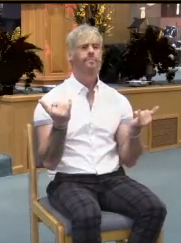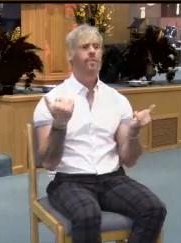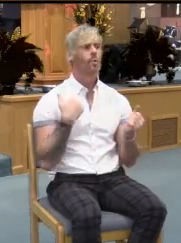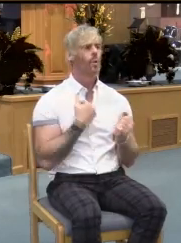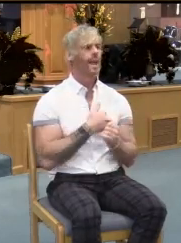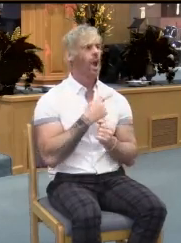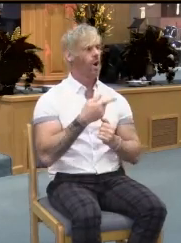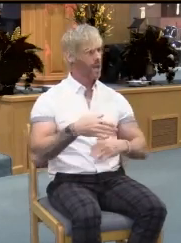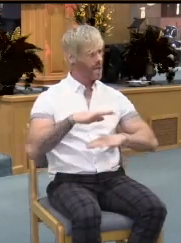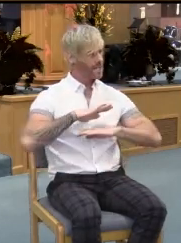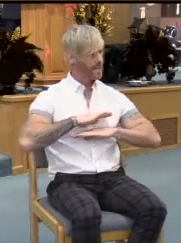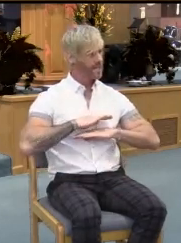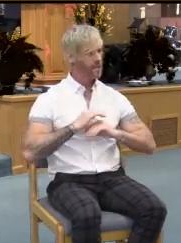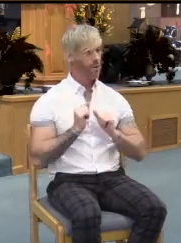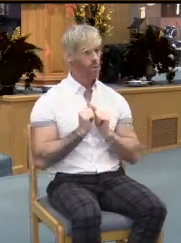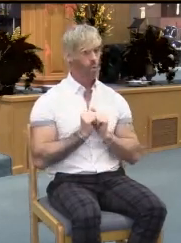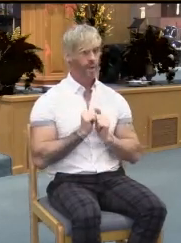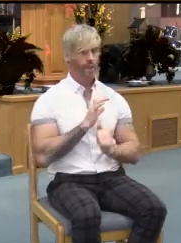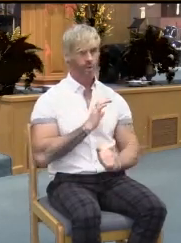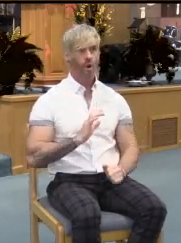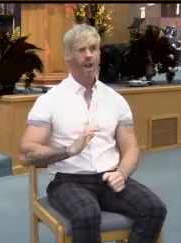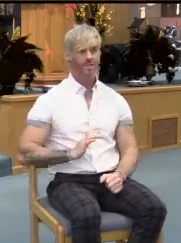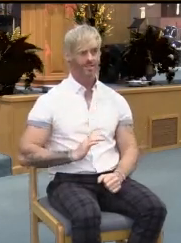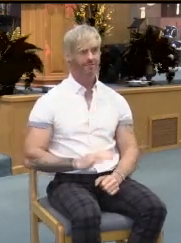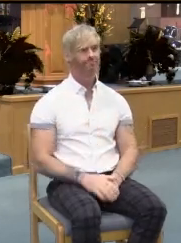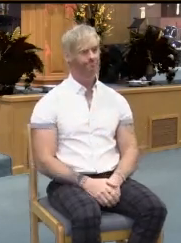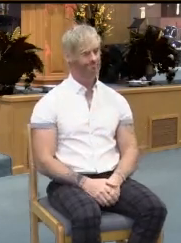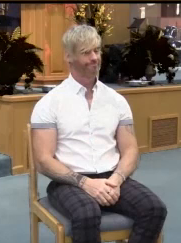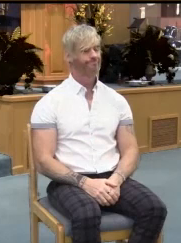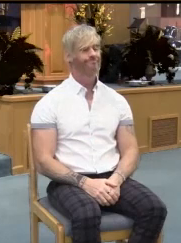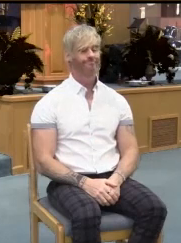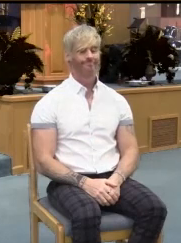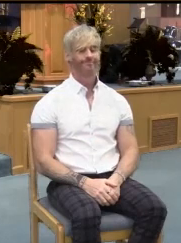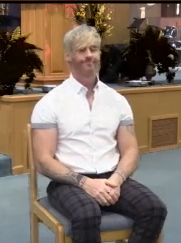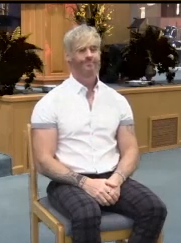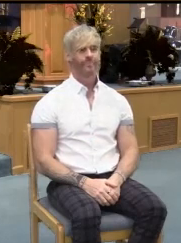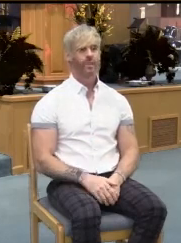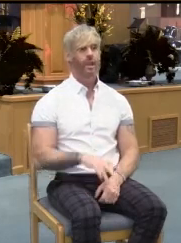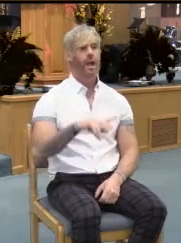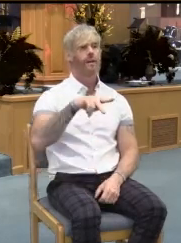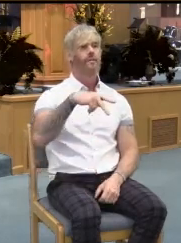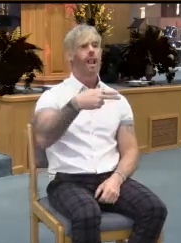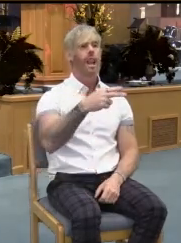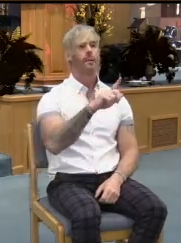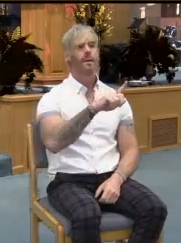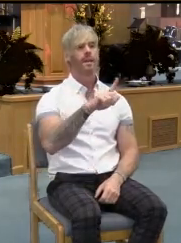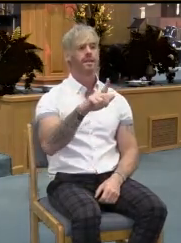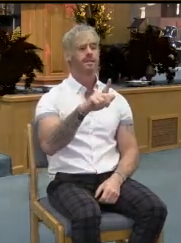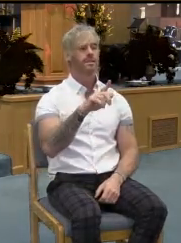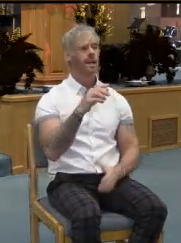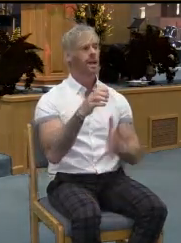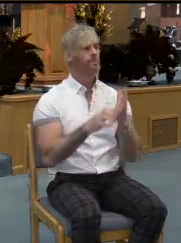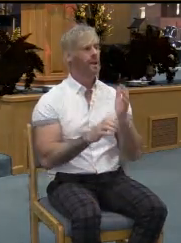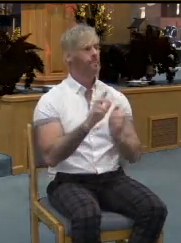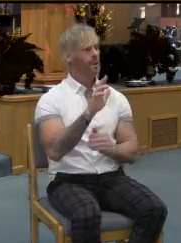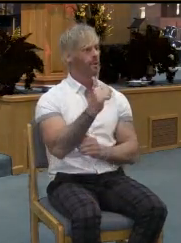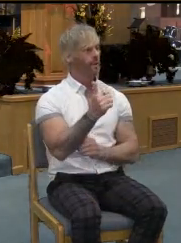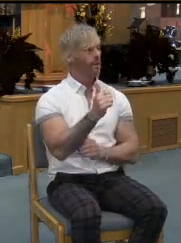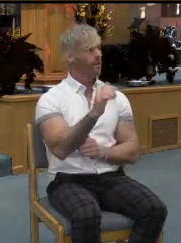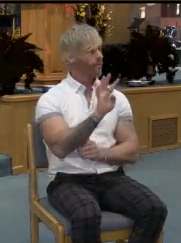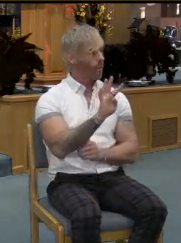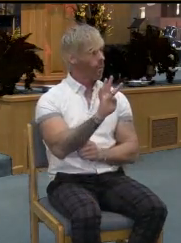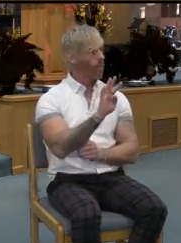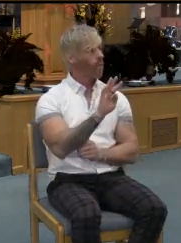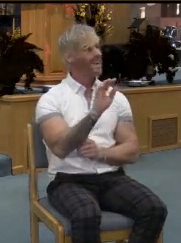Christ, content in Christ. And it's Philippians chapter 4, verses 10 through 13.